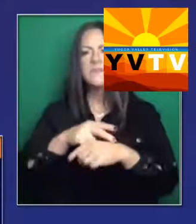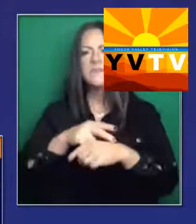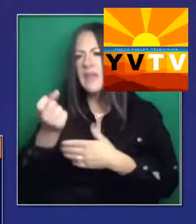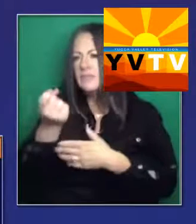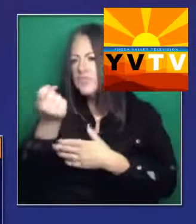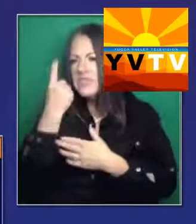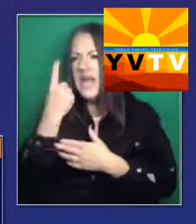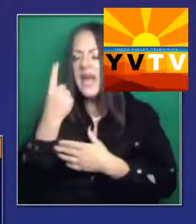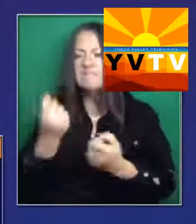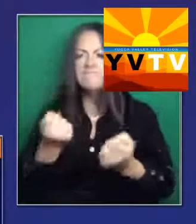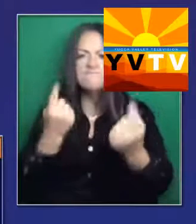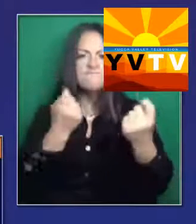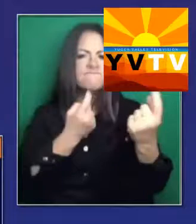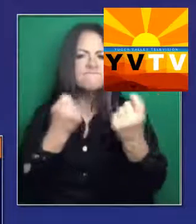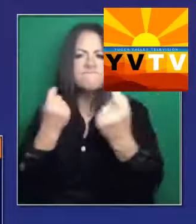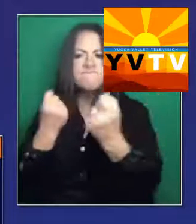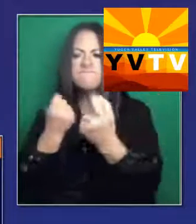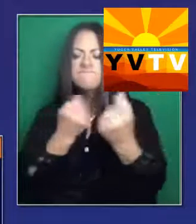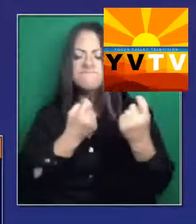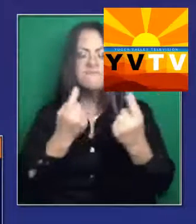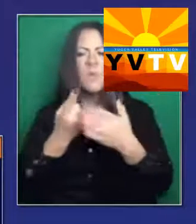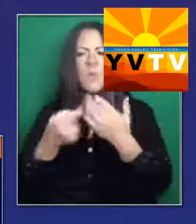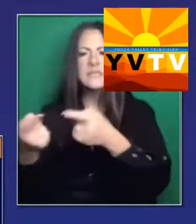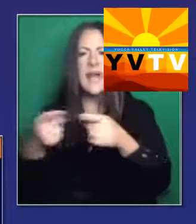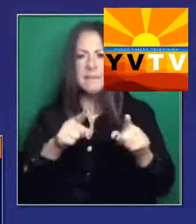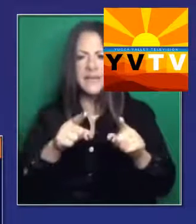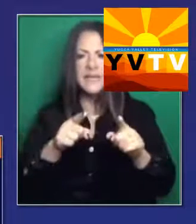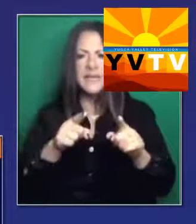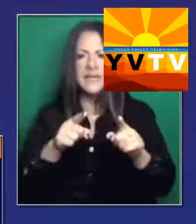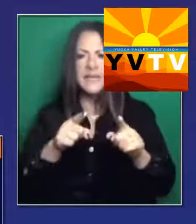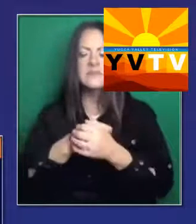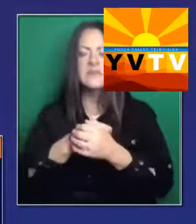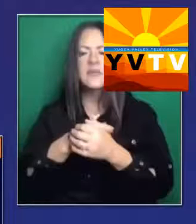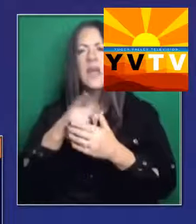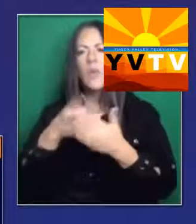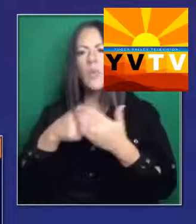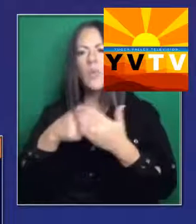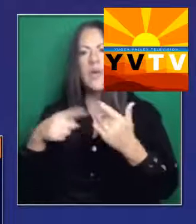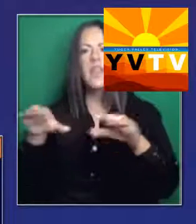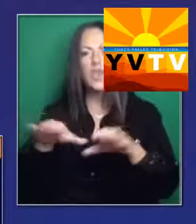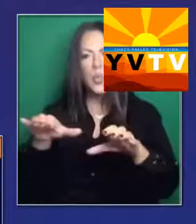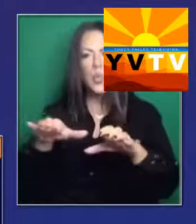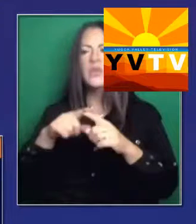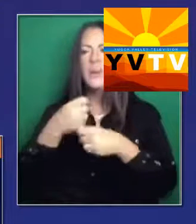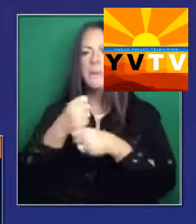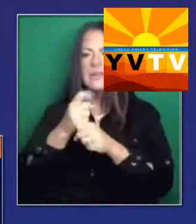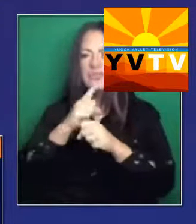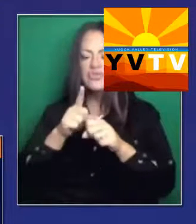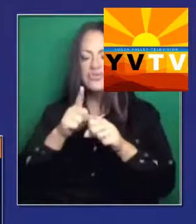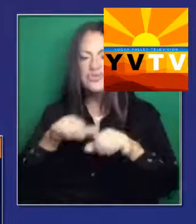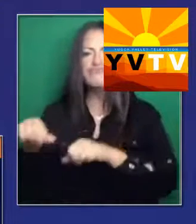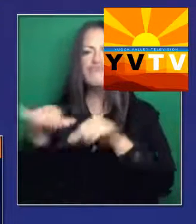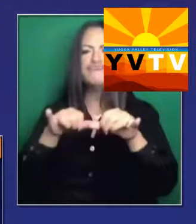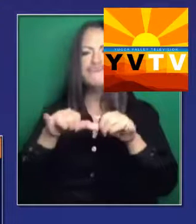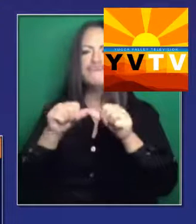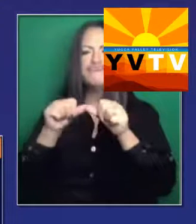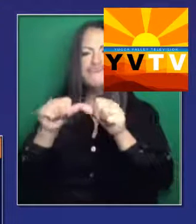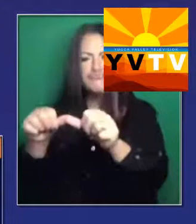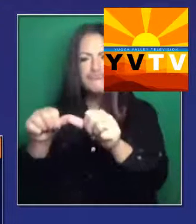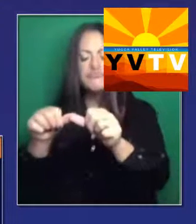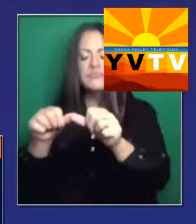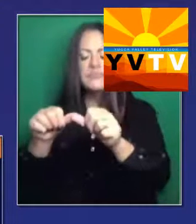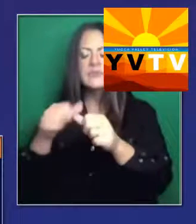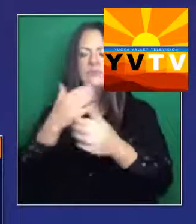to socialize a deeper understanding of what we're doing on a more consistent basis, I assure you. Speaking